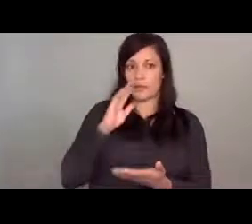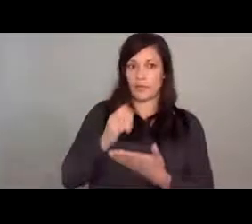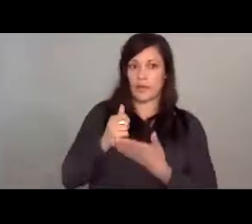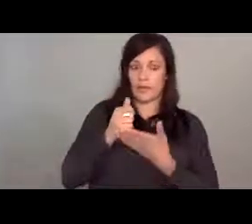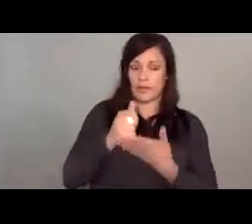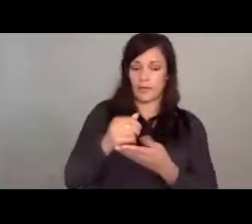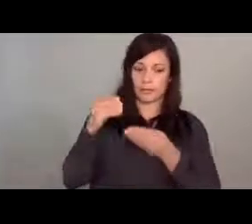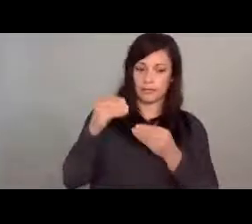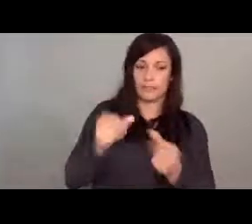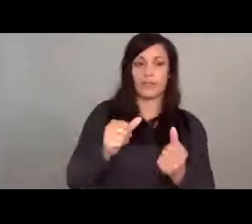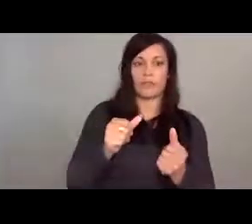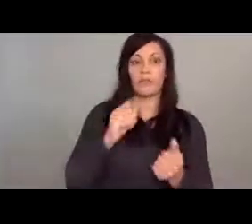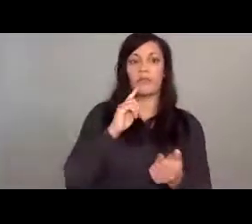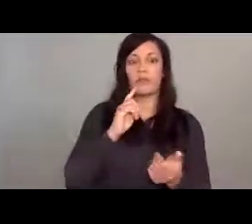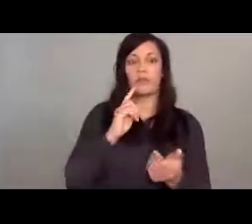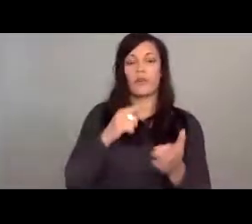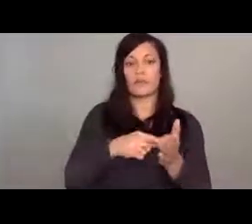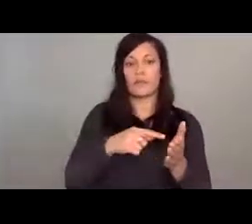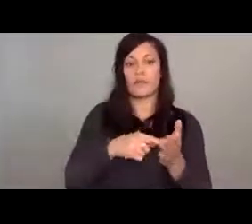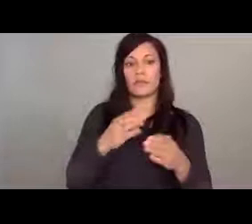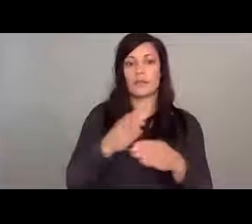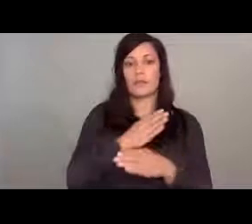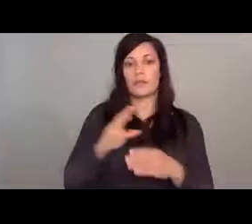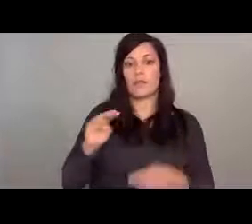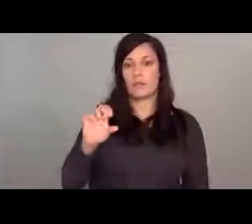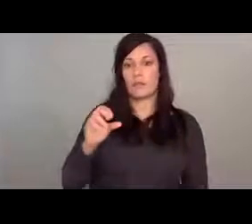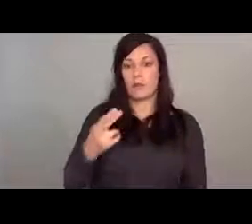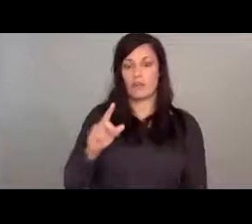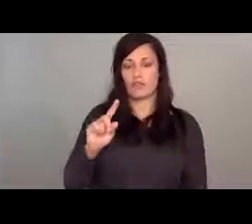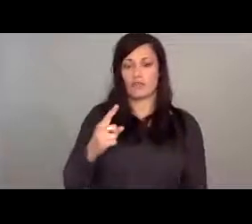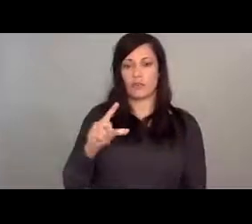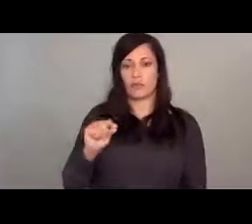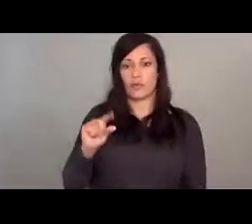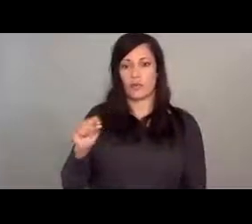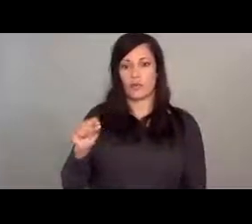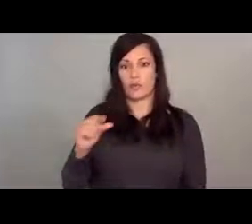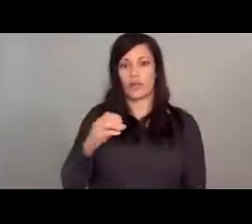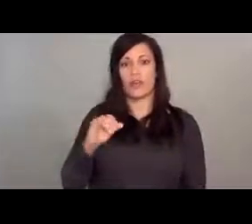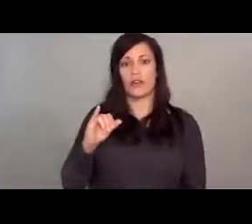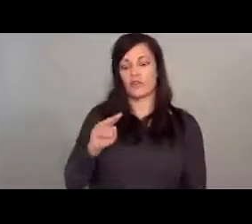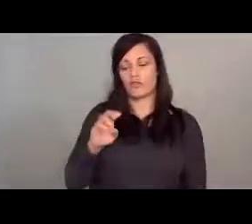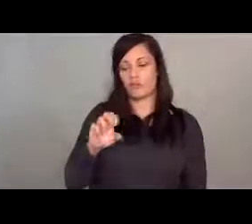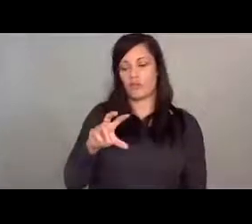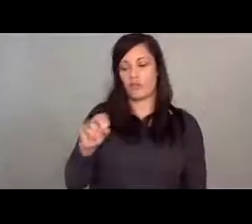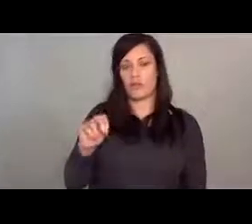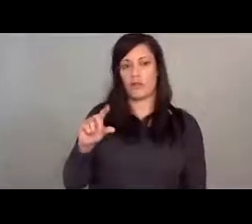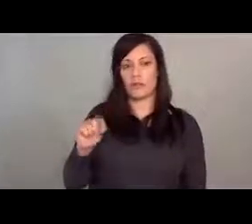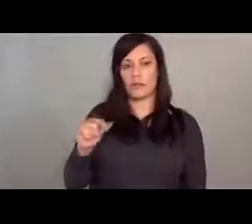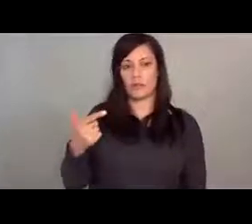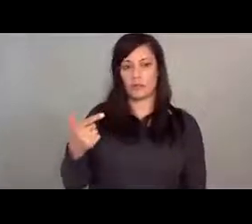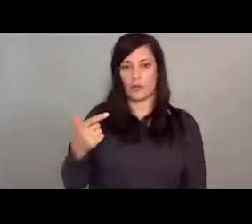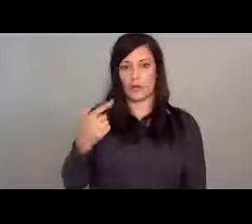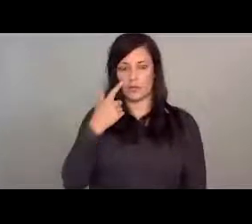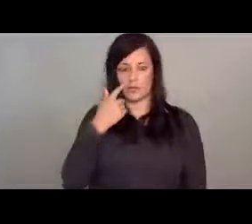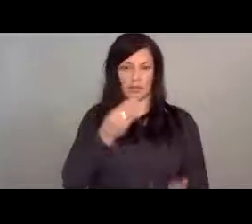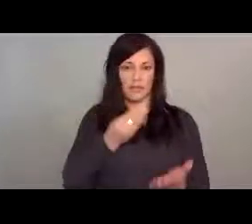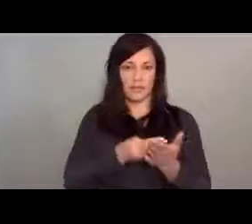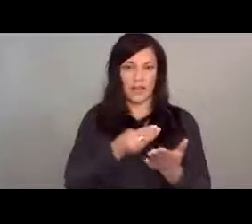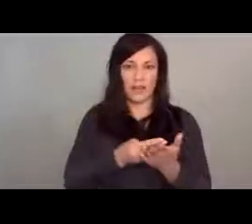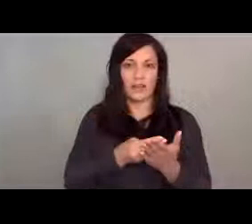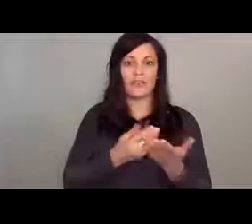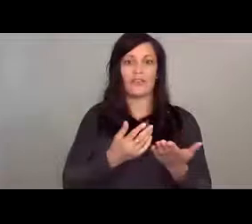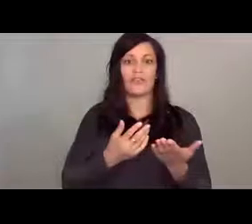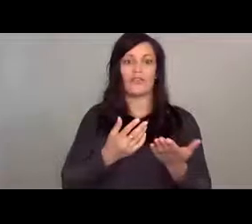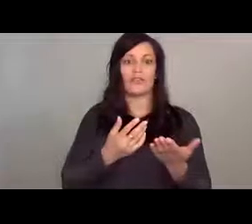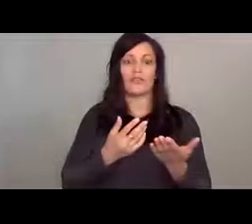between March 1st, 2020 and June 30th, 2021 due to financial hardship caused